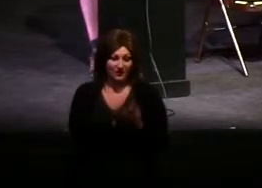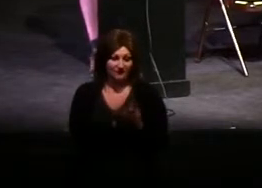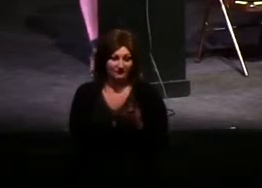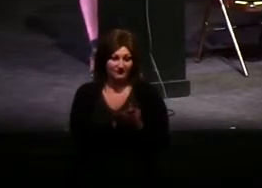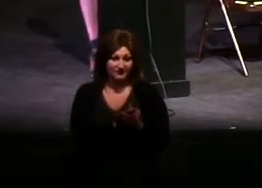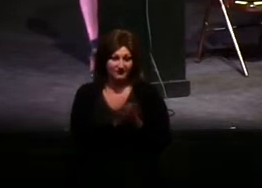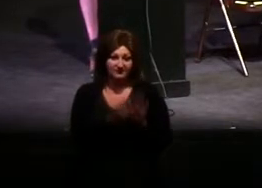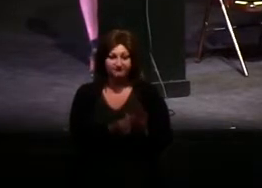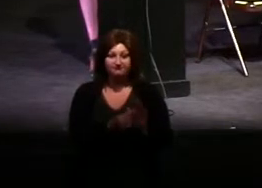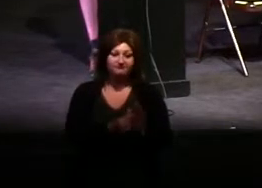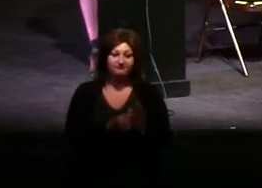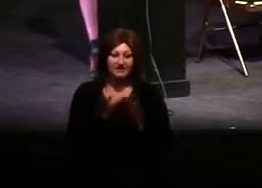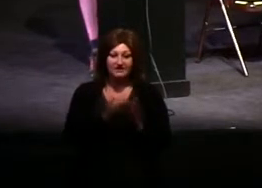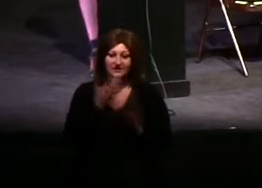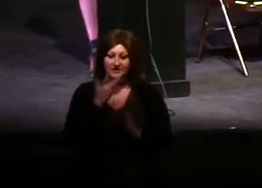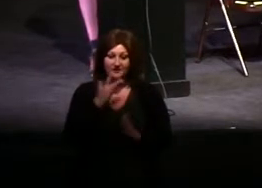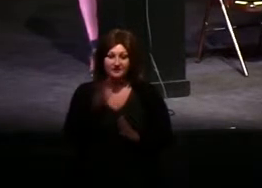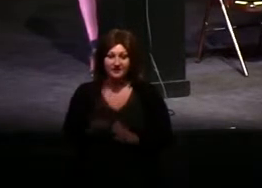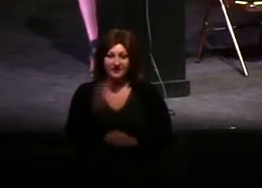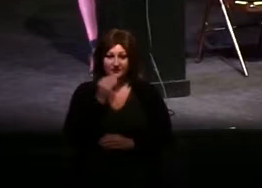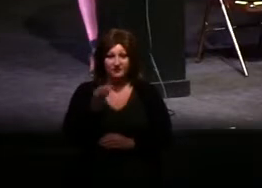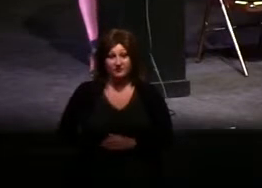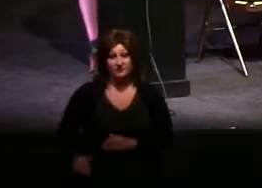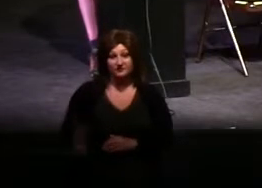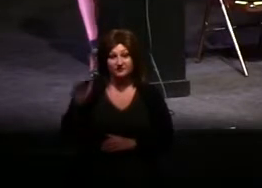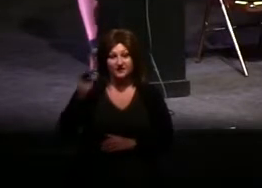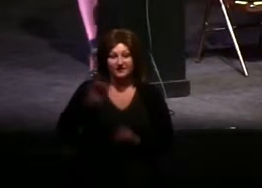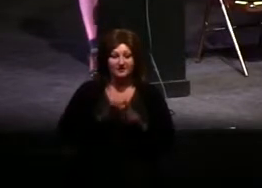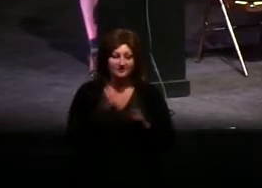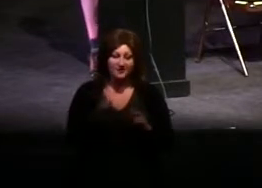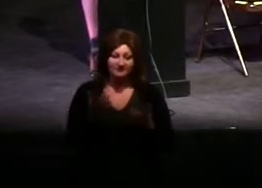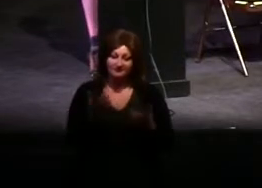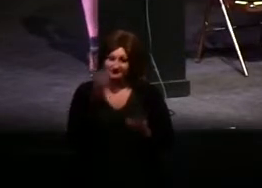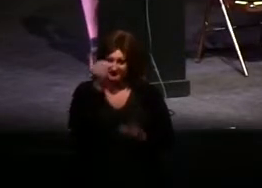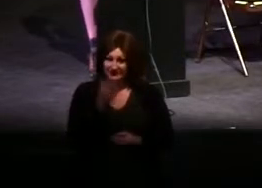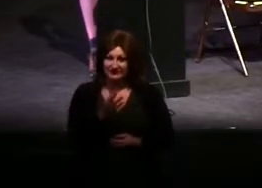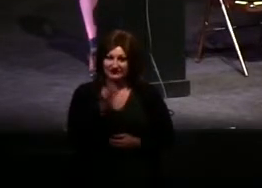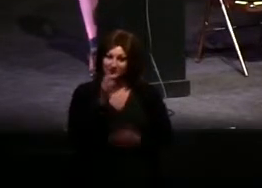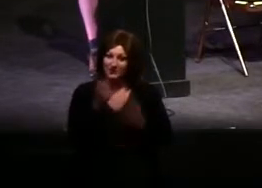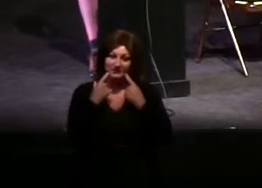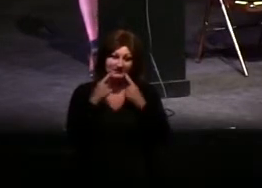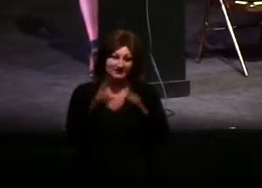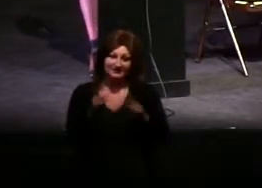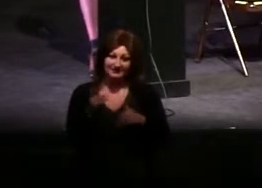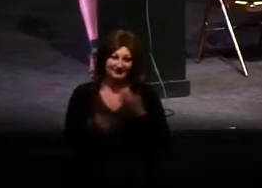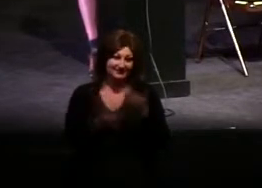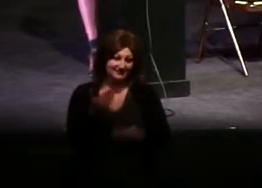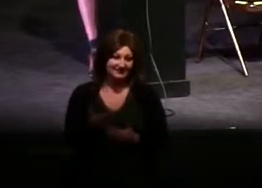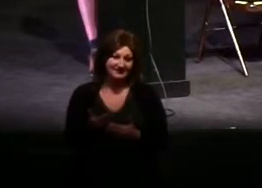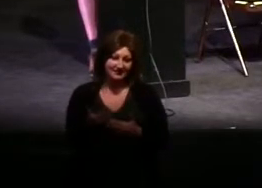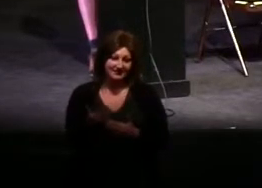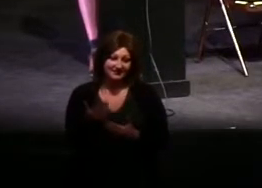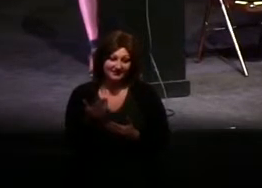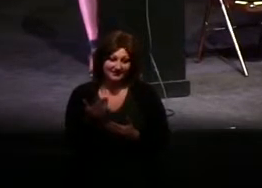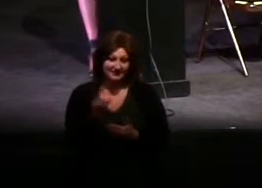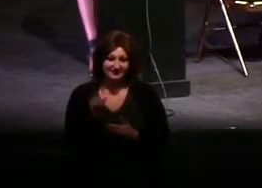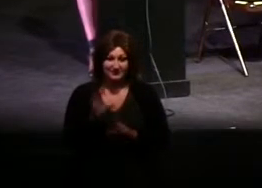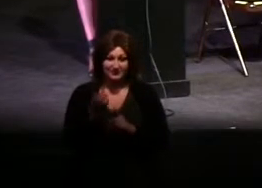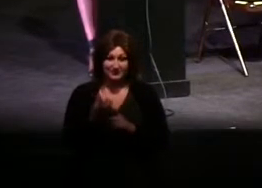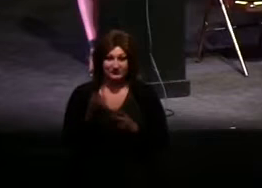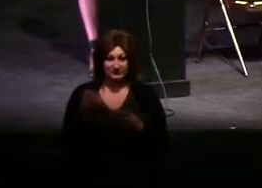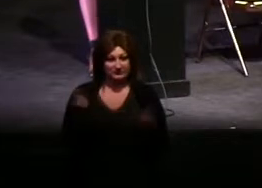to give his wife some taste of the food that they had grown up with. But as I said, things didn't go well. There were all manner of